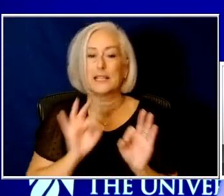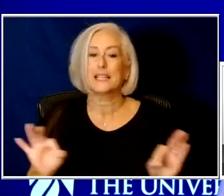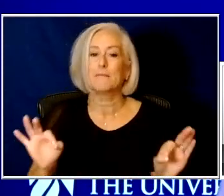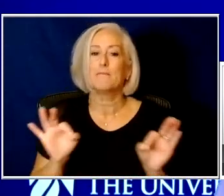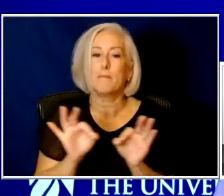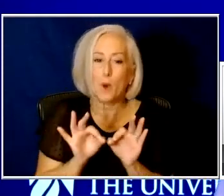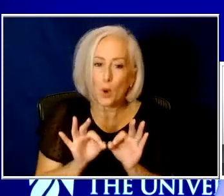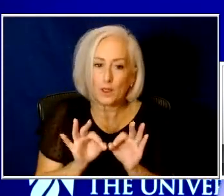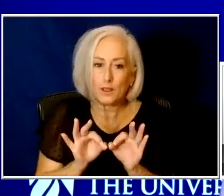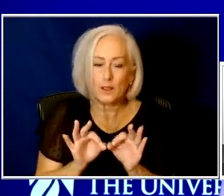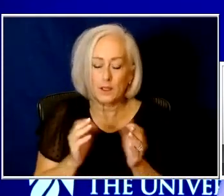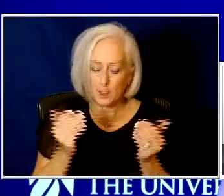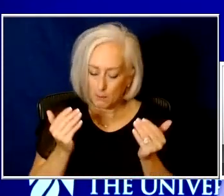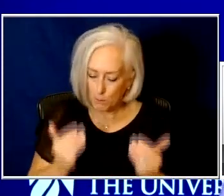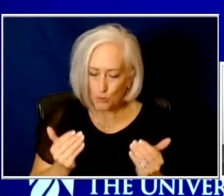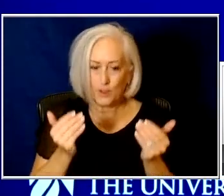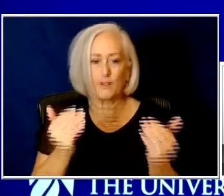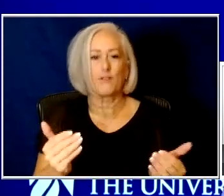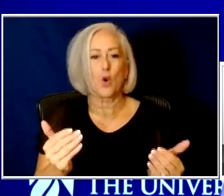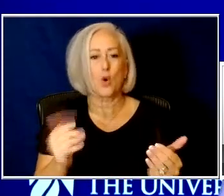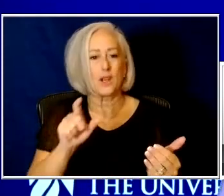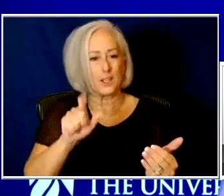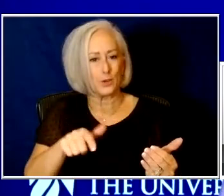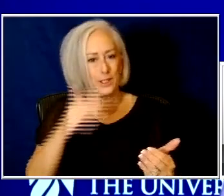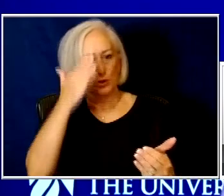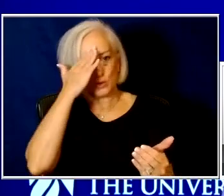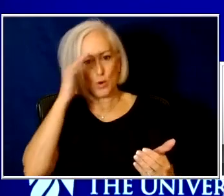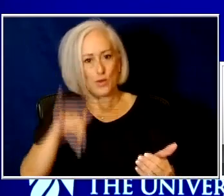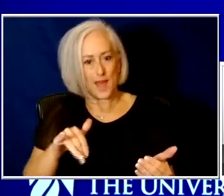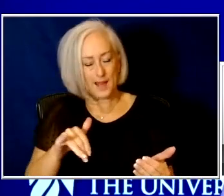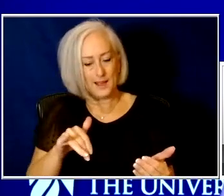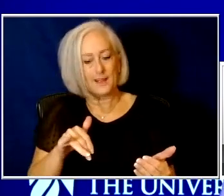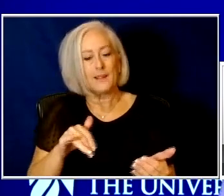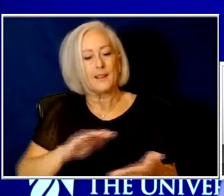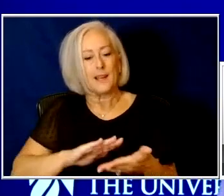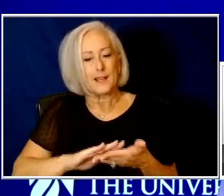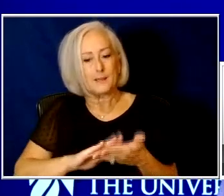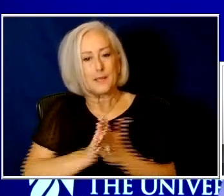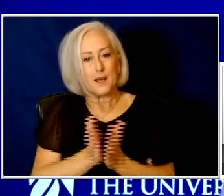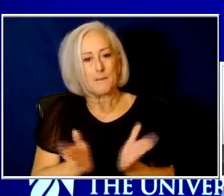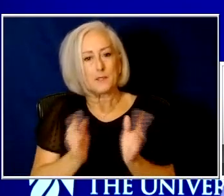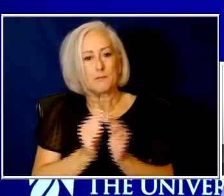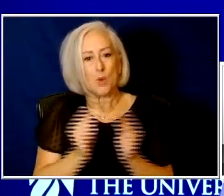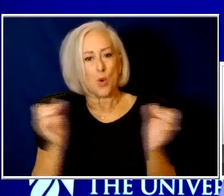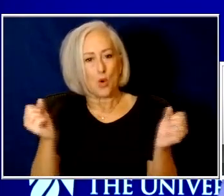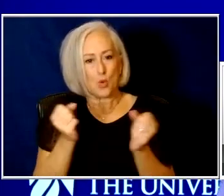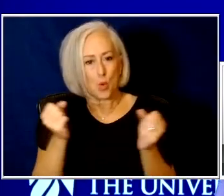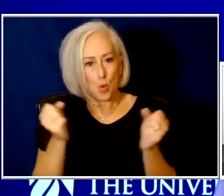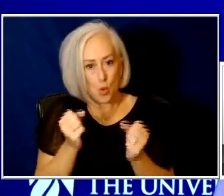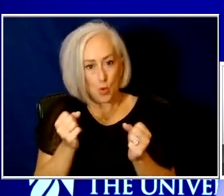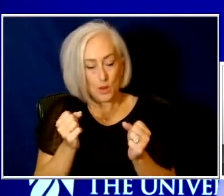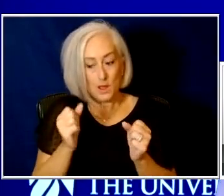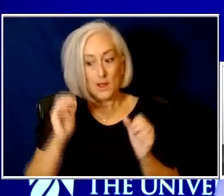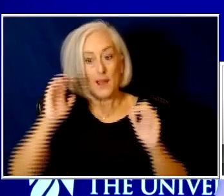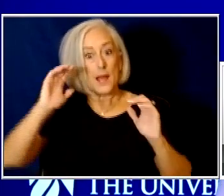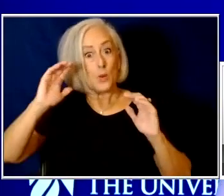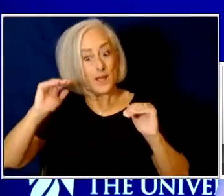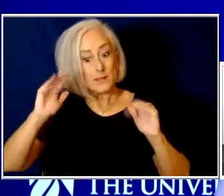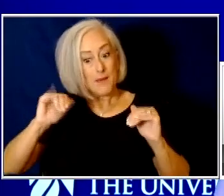moving forward, especially as we're getting in, as we said, into these colder months when we do expect increase in circulation